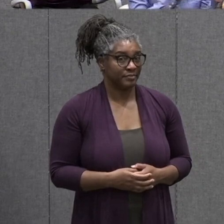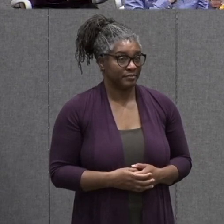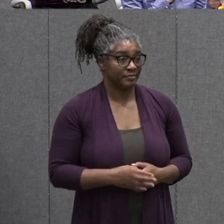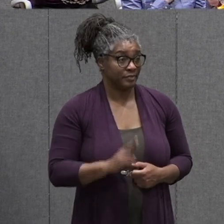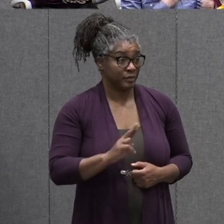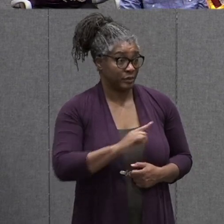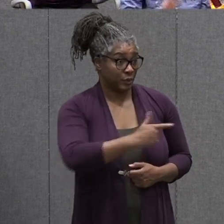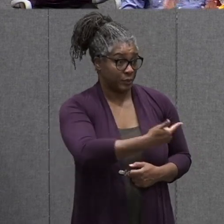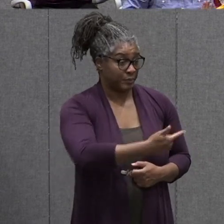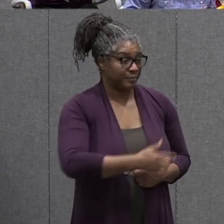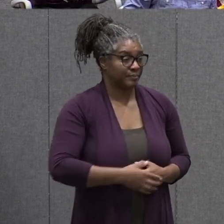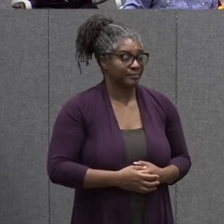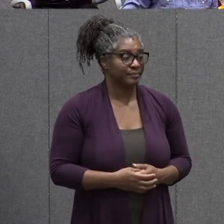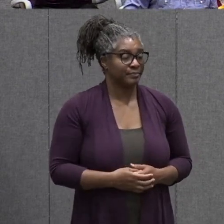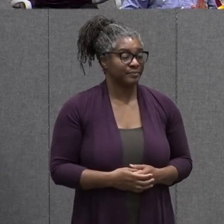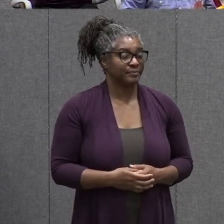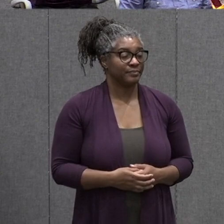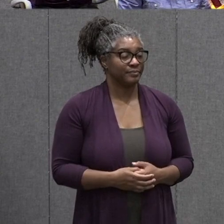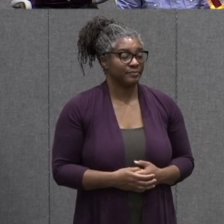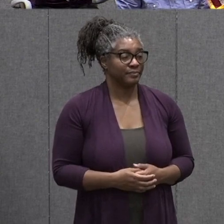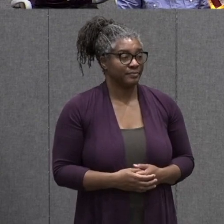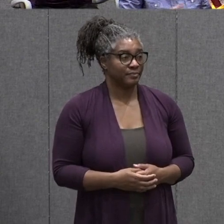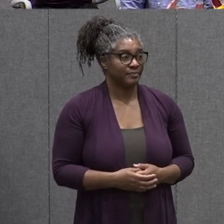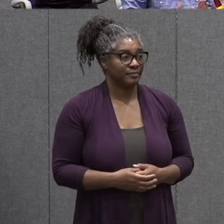Ready, go.